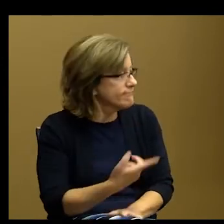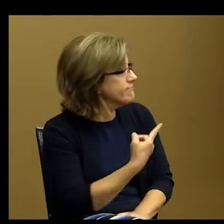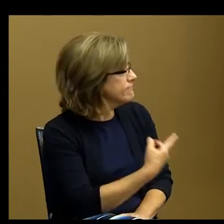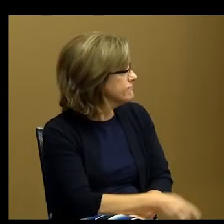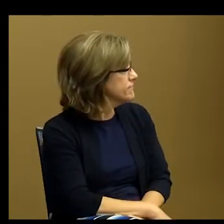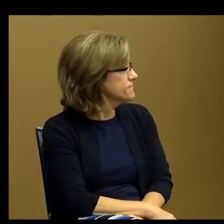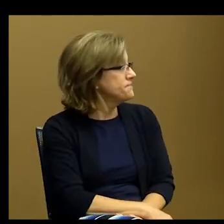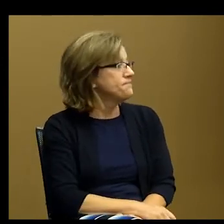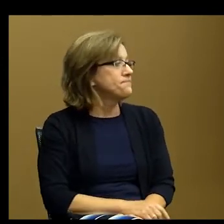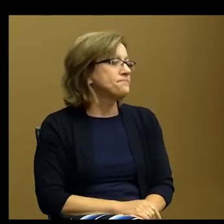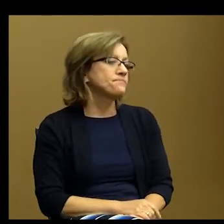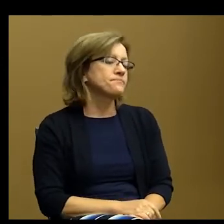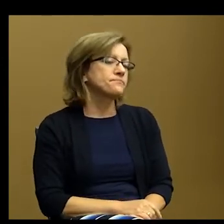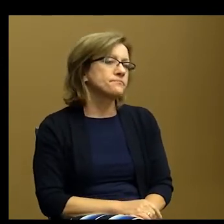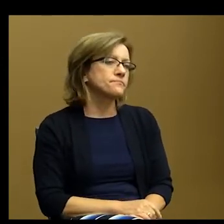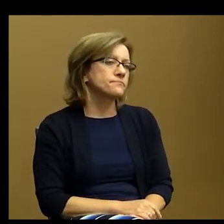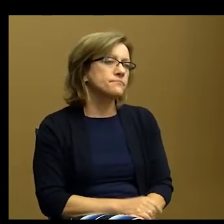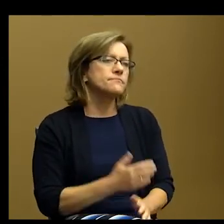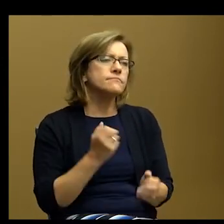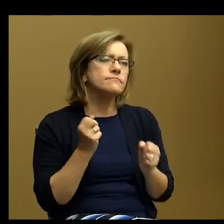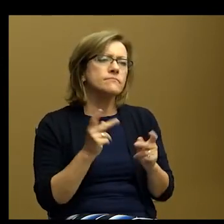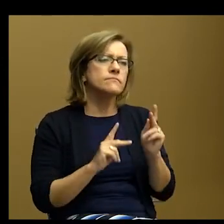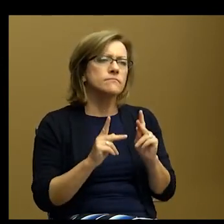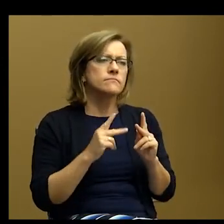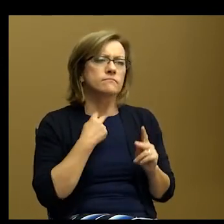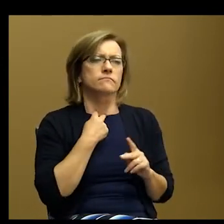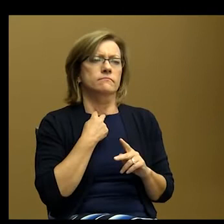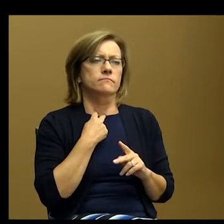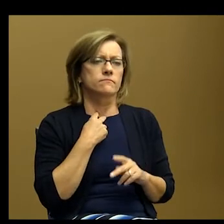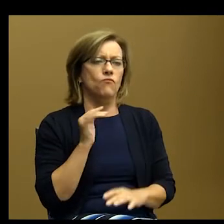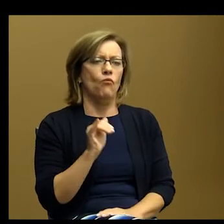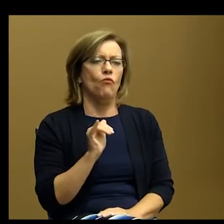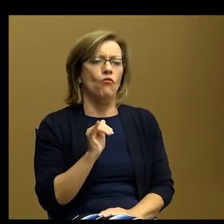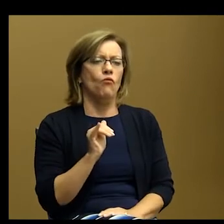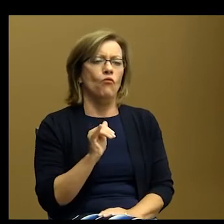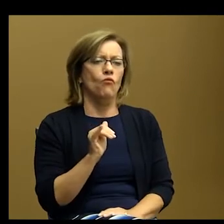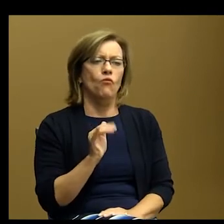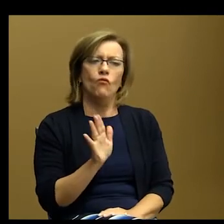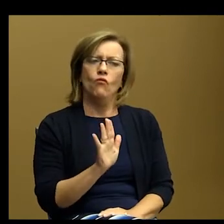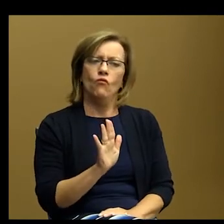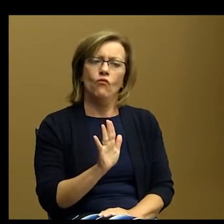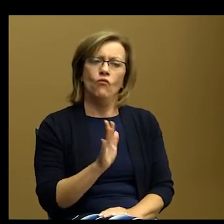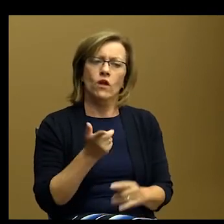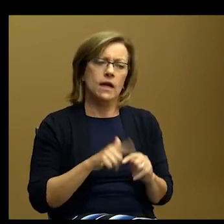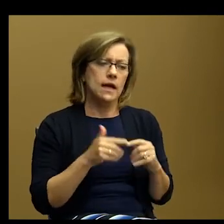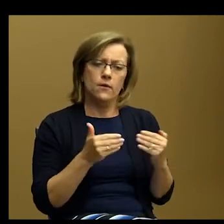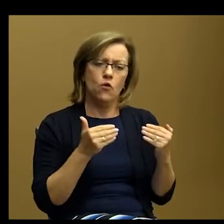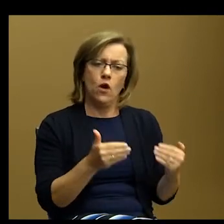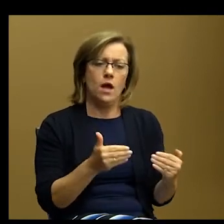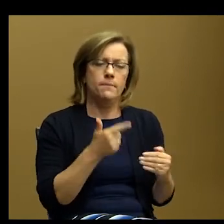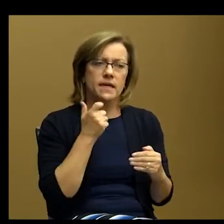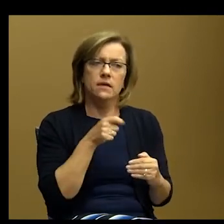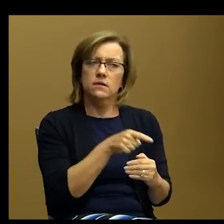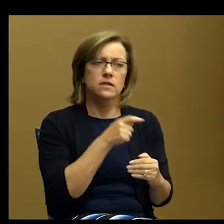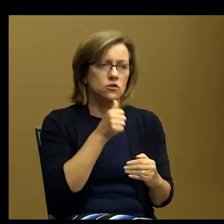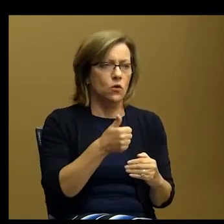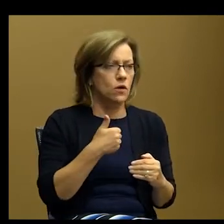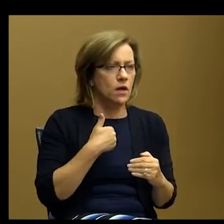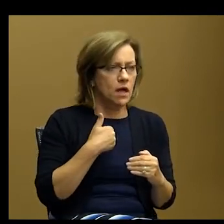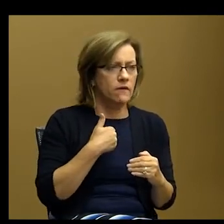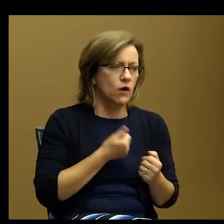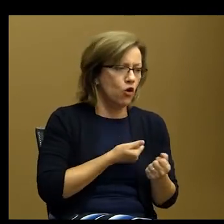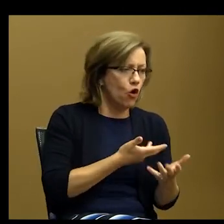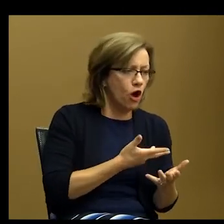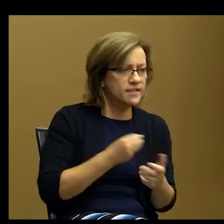where a lot of folks get caught up and go, oh, no, we can't move forward because they don't have cause and